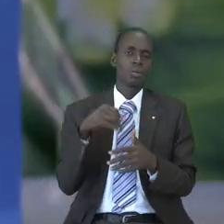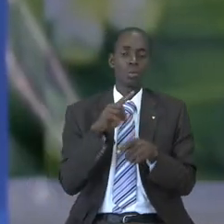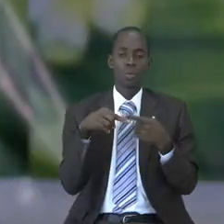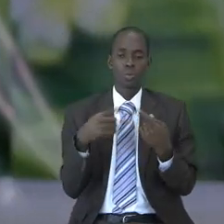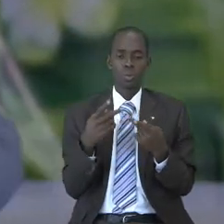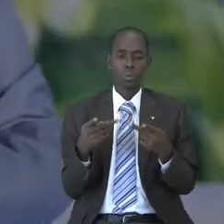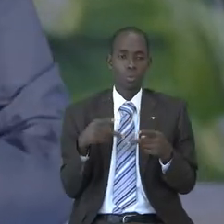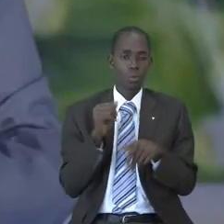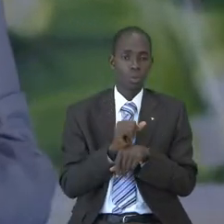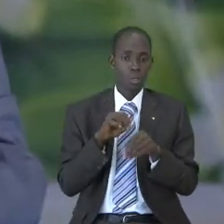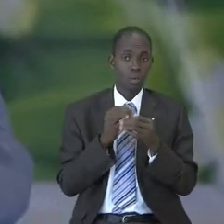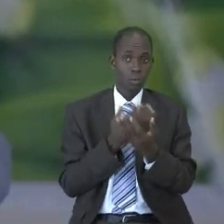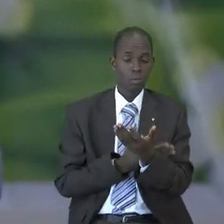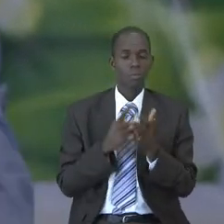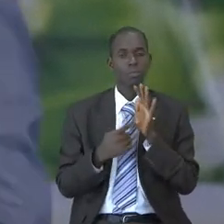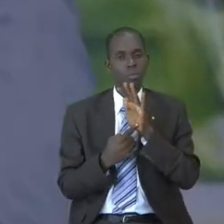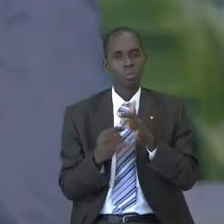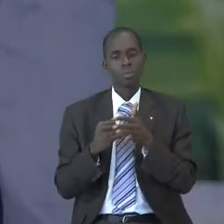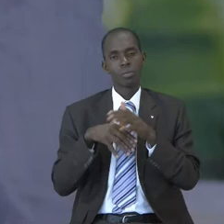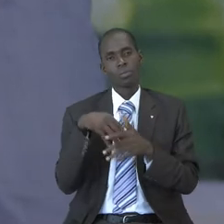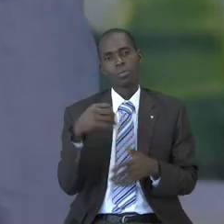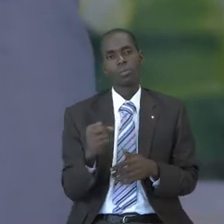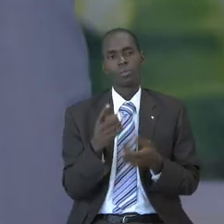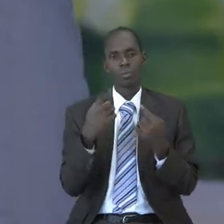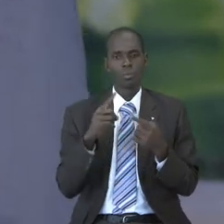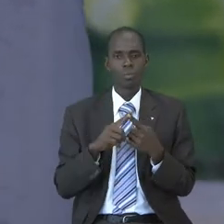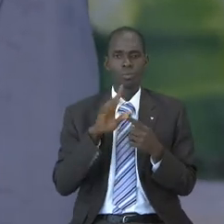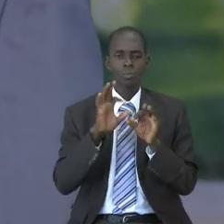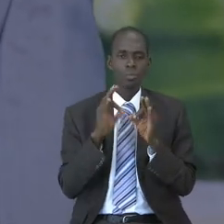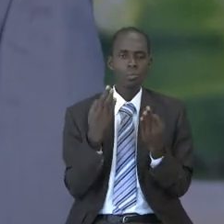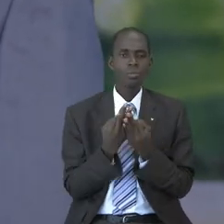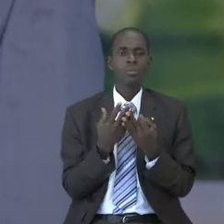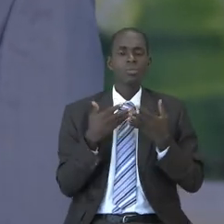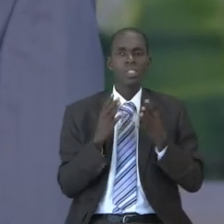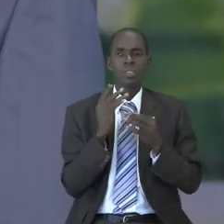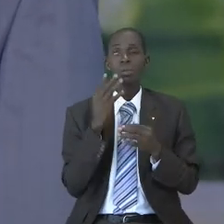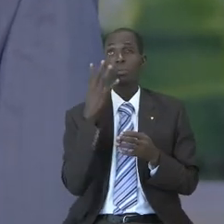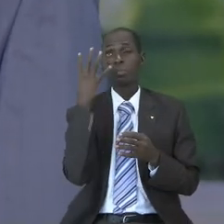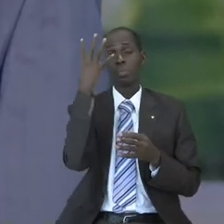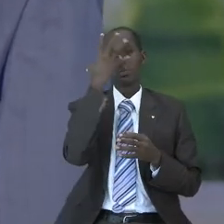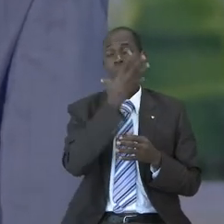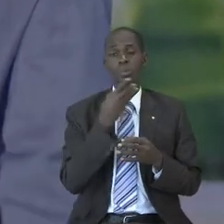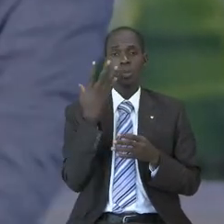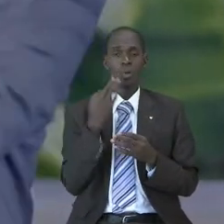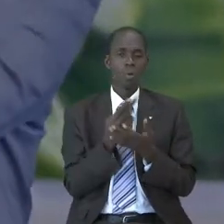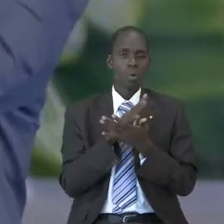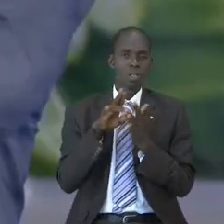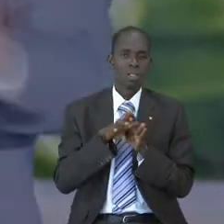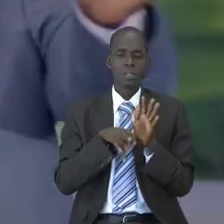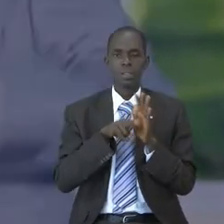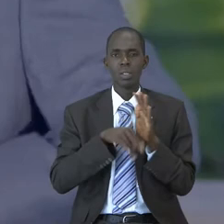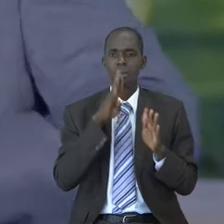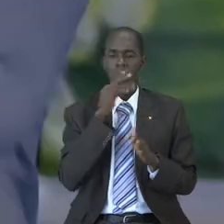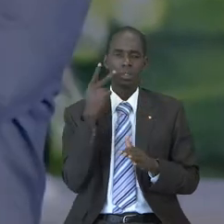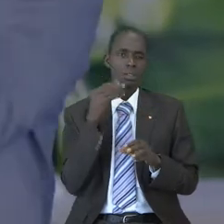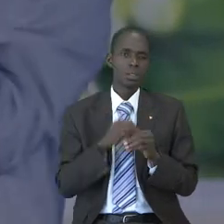in the morning, show it forth. You come to your family, let the beauty of holiness be reflected in your life, show